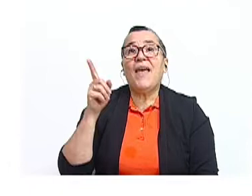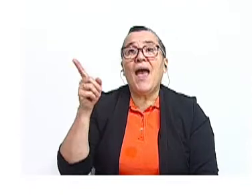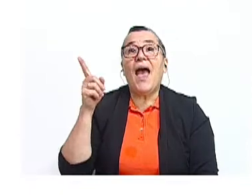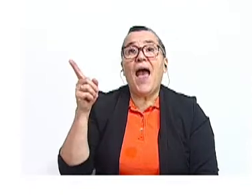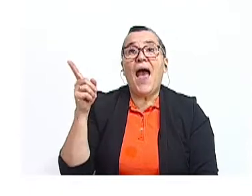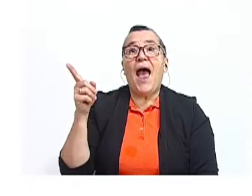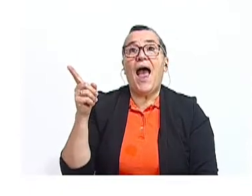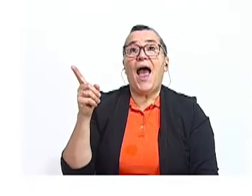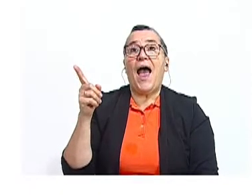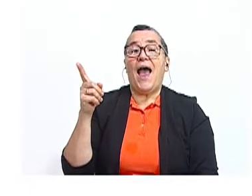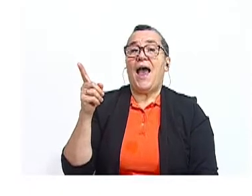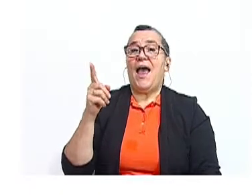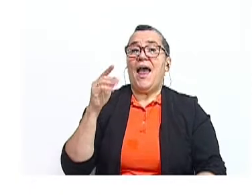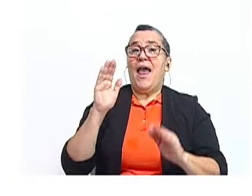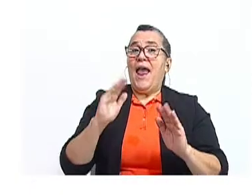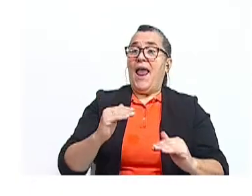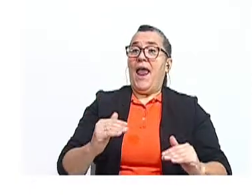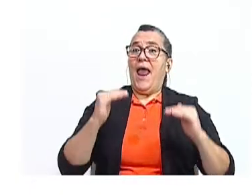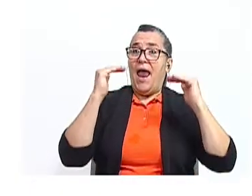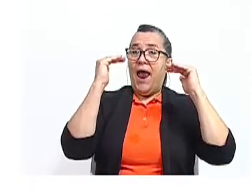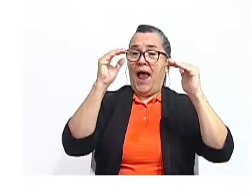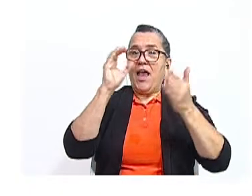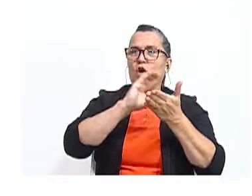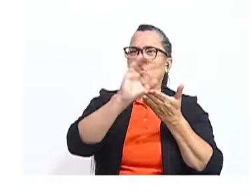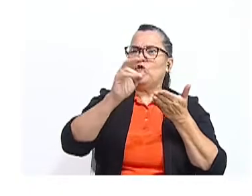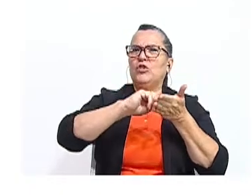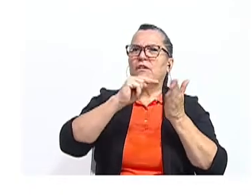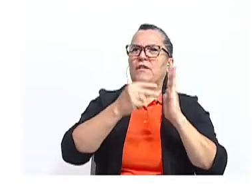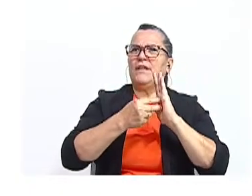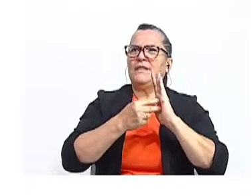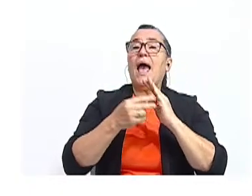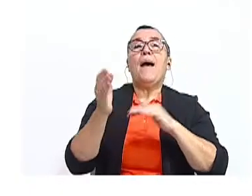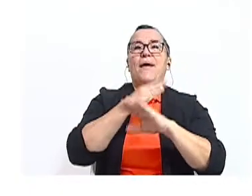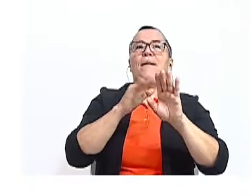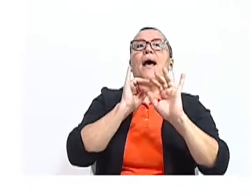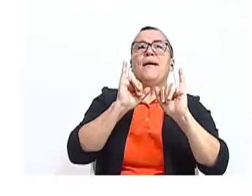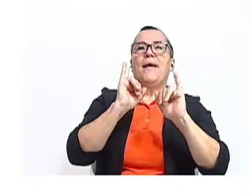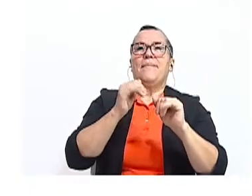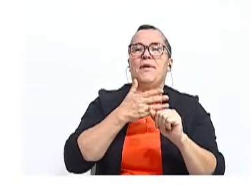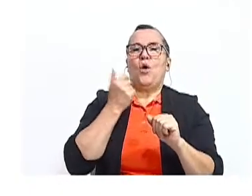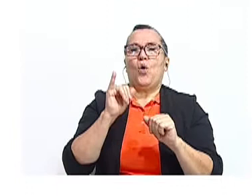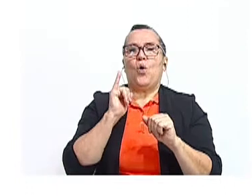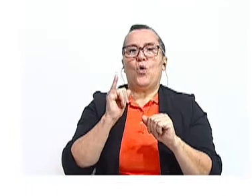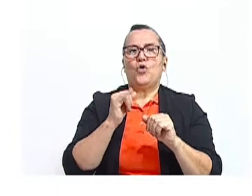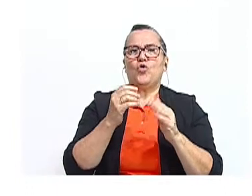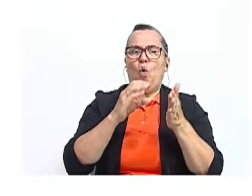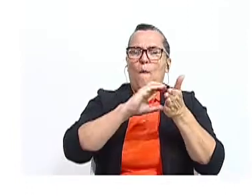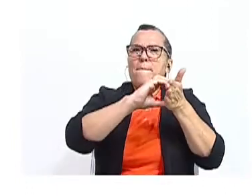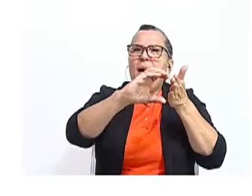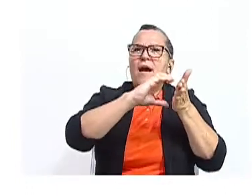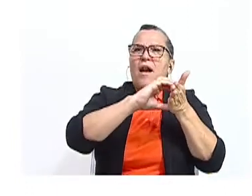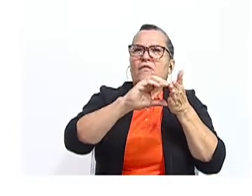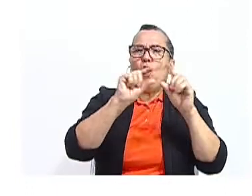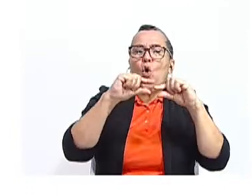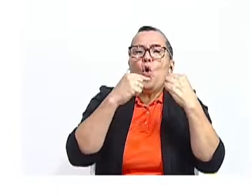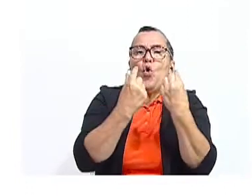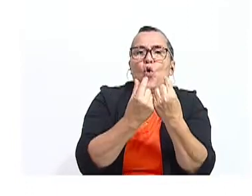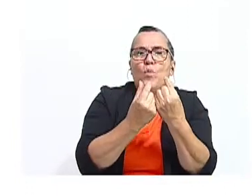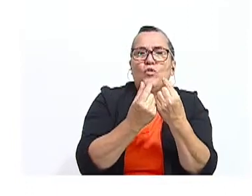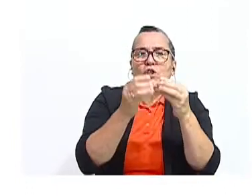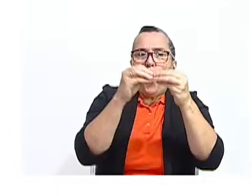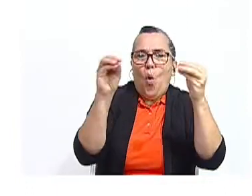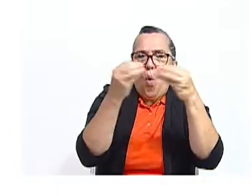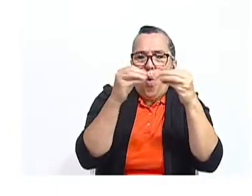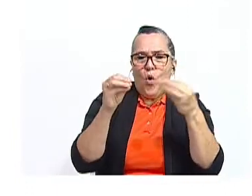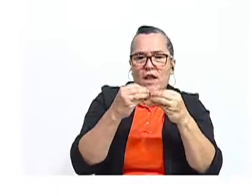Okay, well, you have the definition here. Can you go back? Thank you. A paragraph is a group of sentences